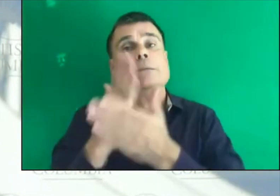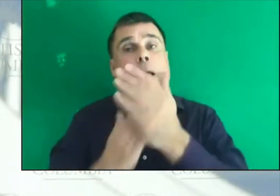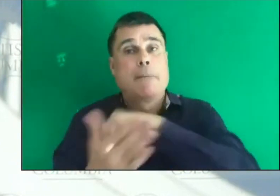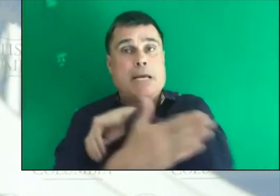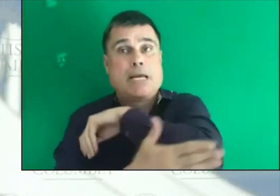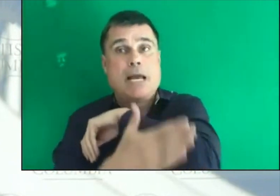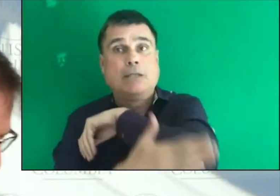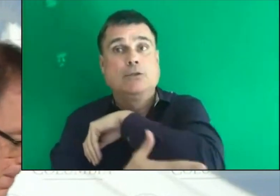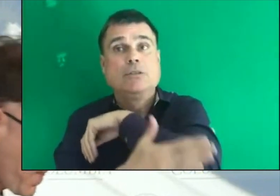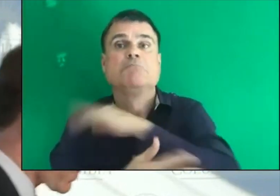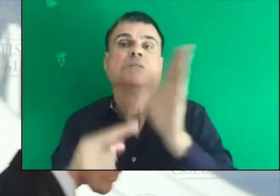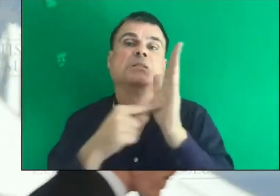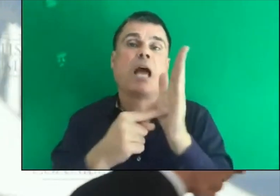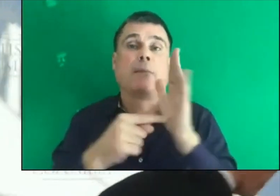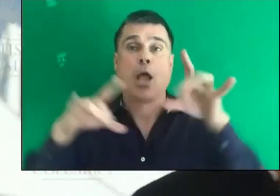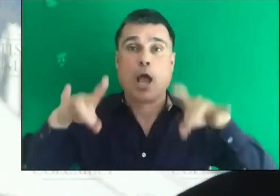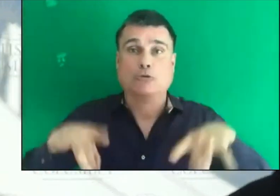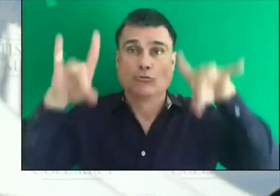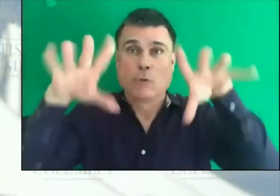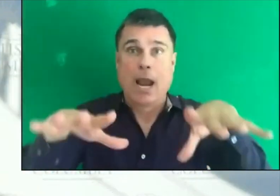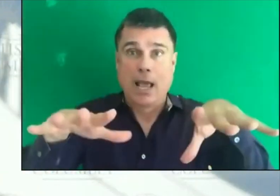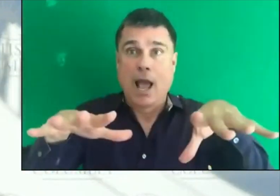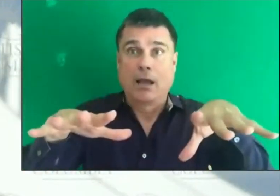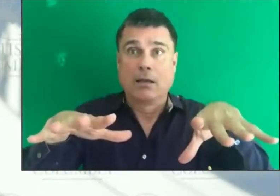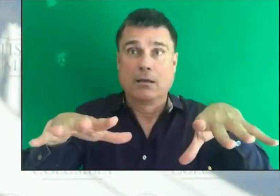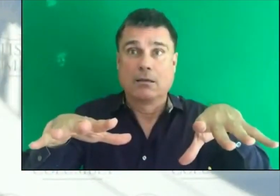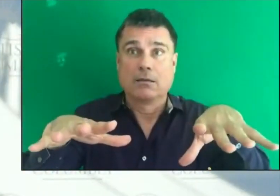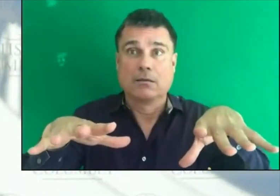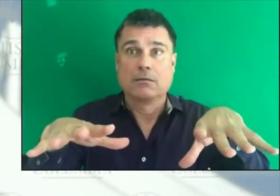now. Do you have a follow-up, Ahmad?